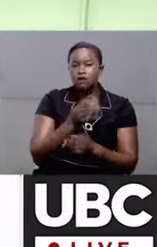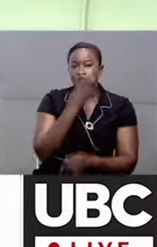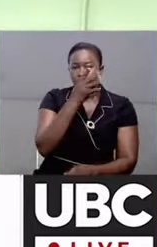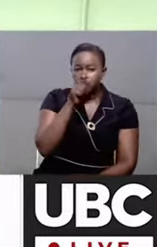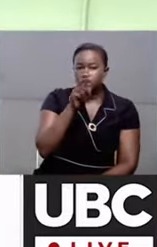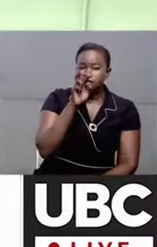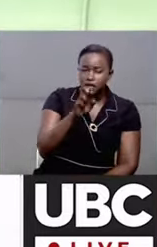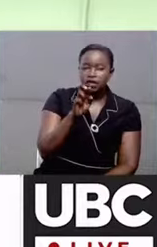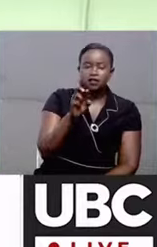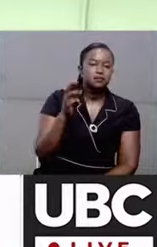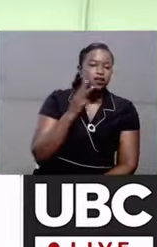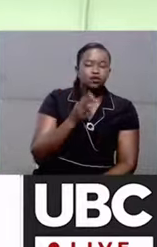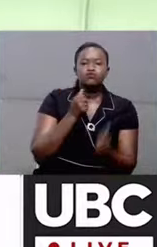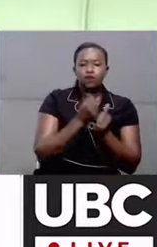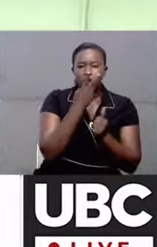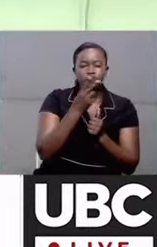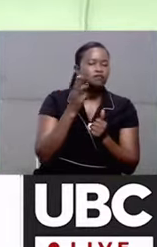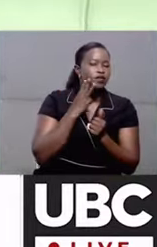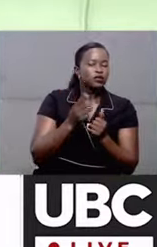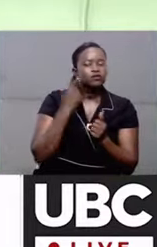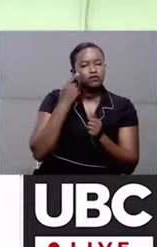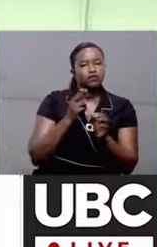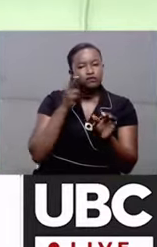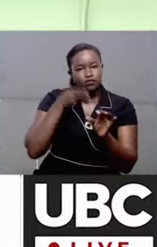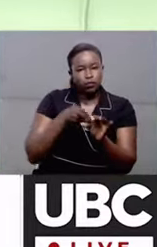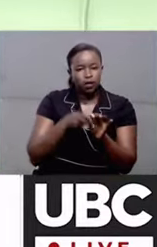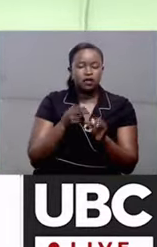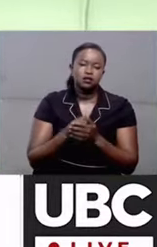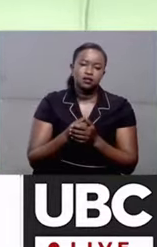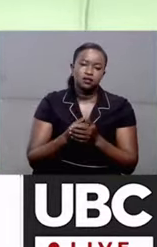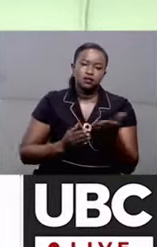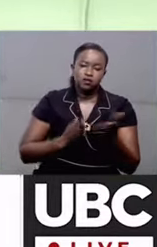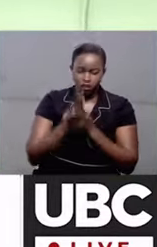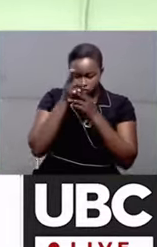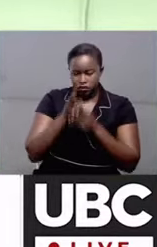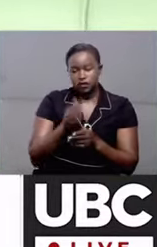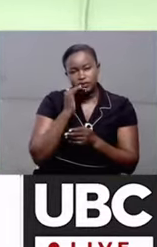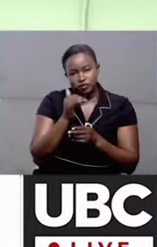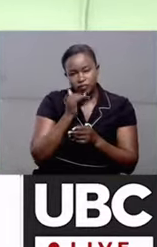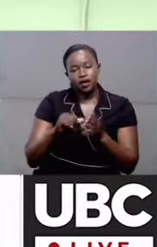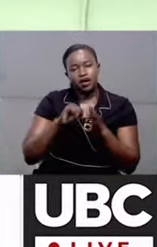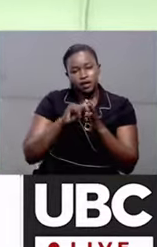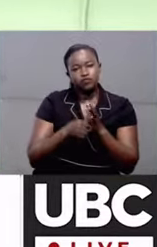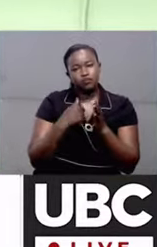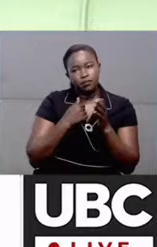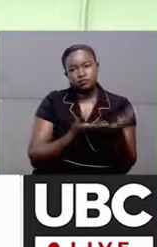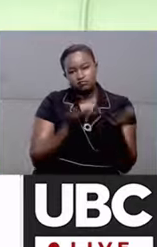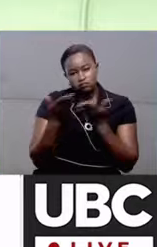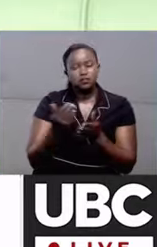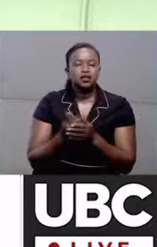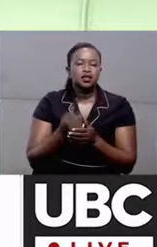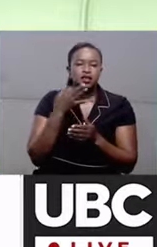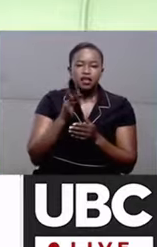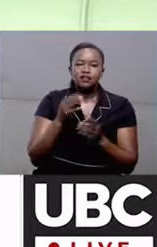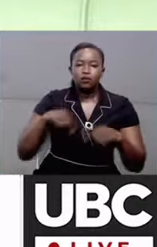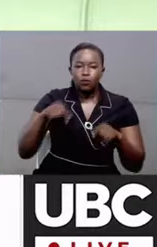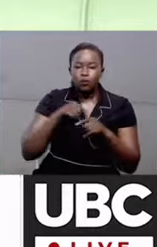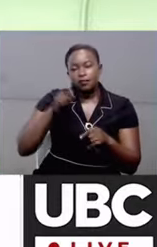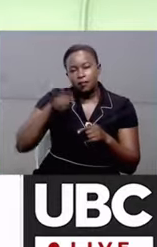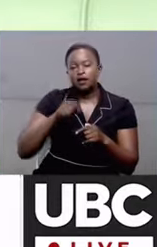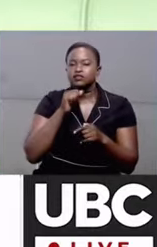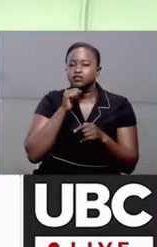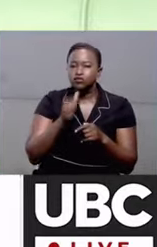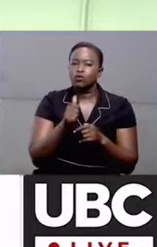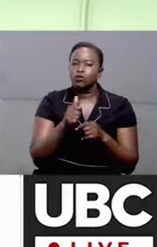12 million for fuel. Right Honorable Speaker, the procedural issue that I'm raising is whether we should not go ahead